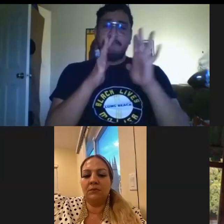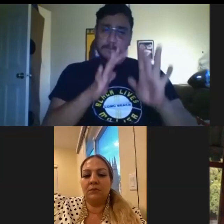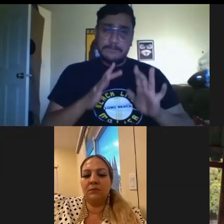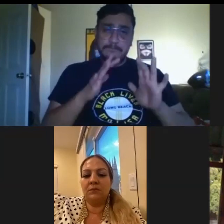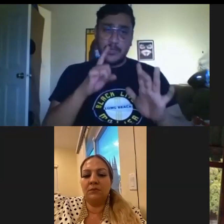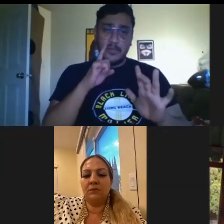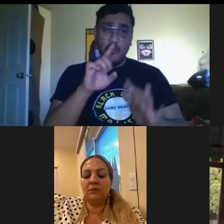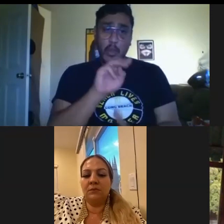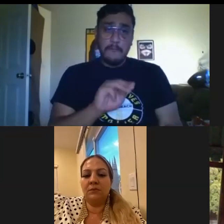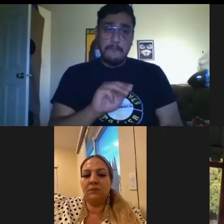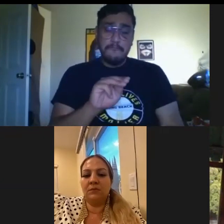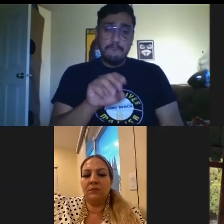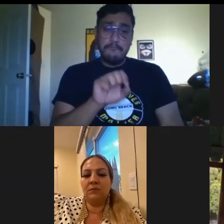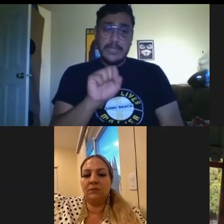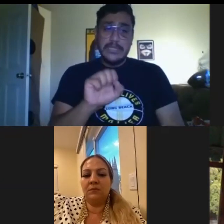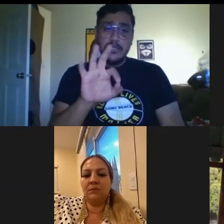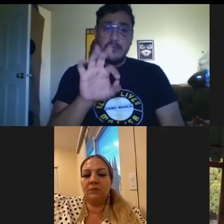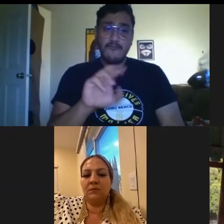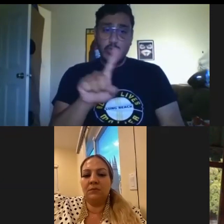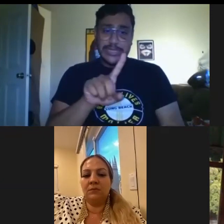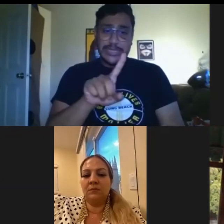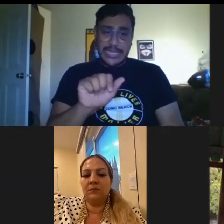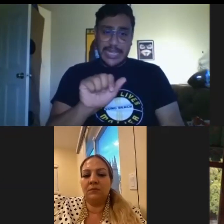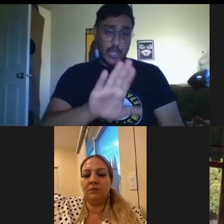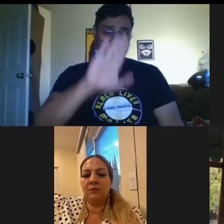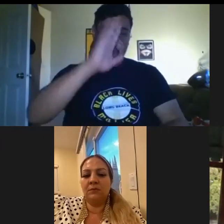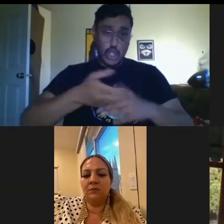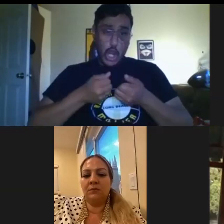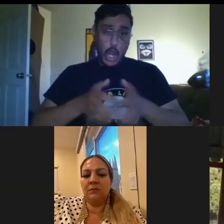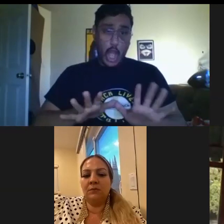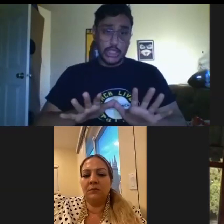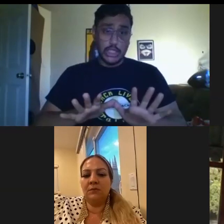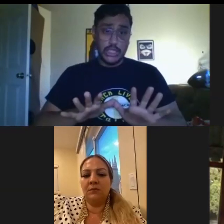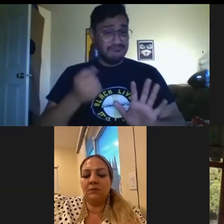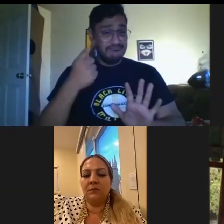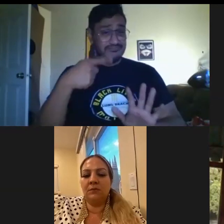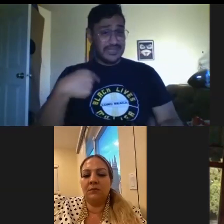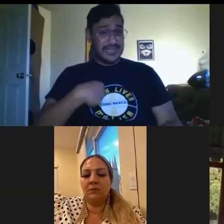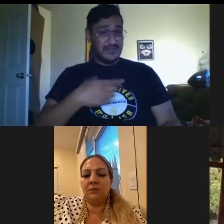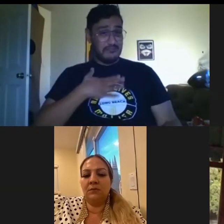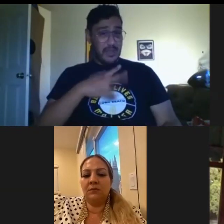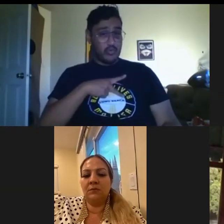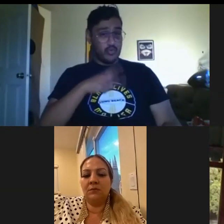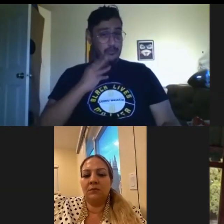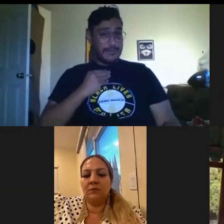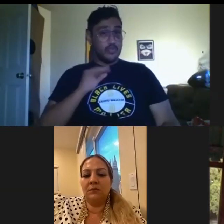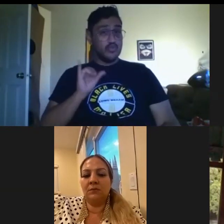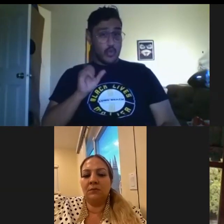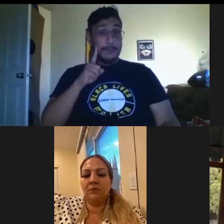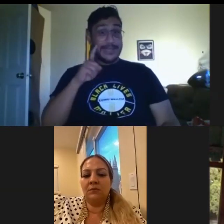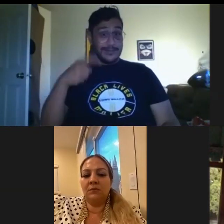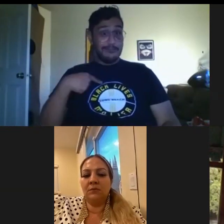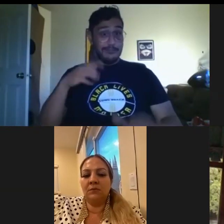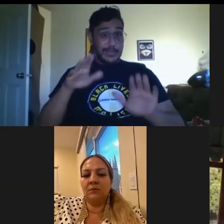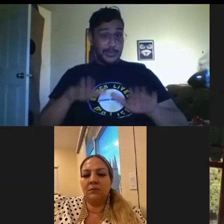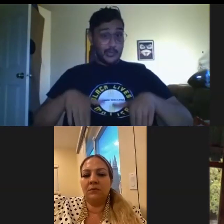son. And this is personal to me in many ways because I grew up at Raleigh Park. I could walk to Raleigh Park